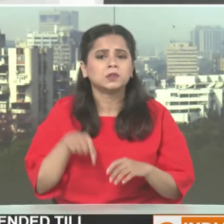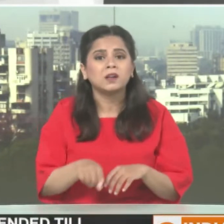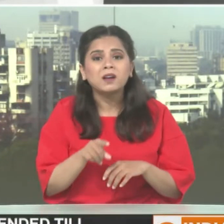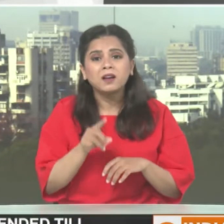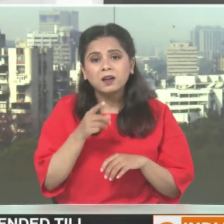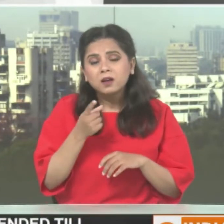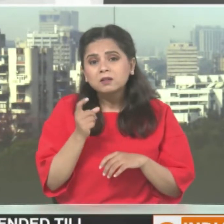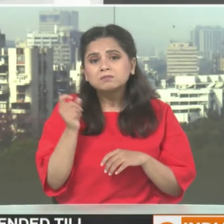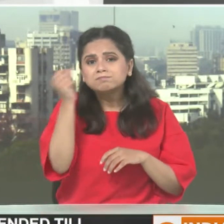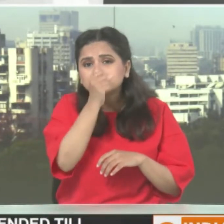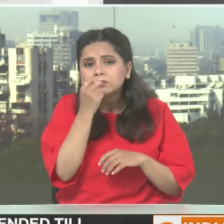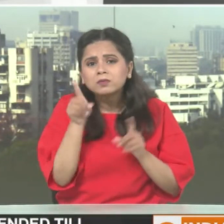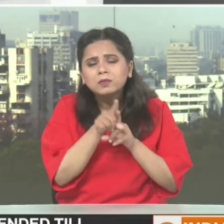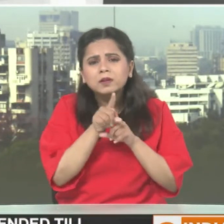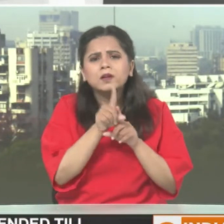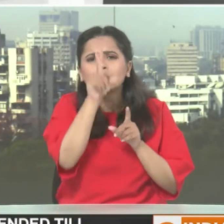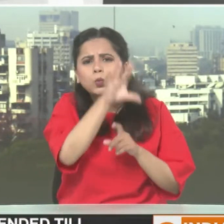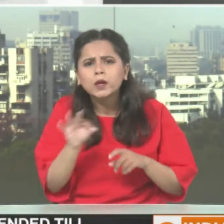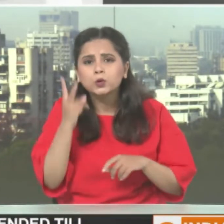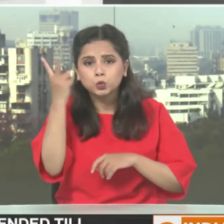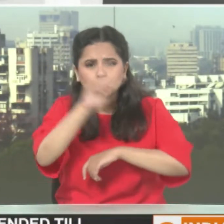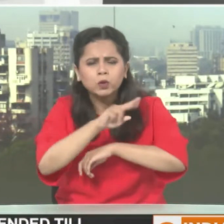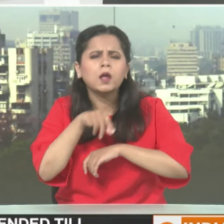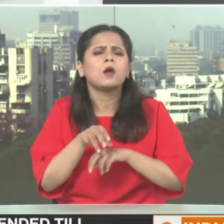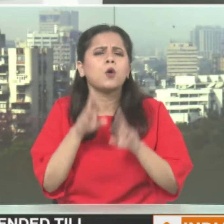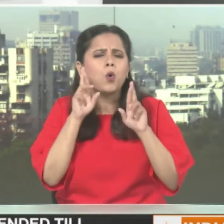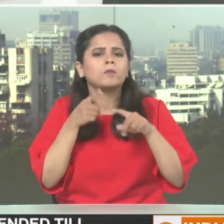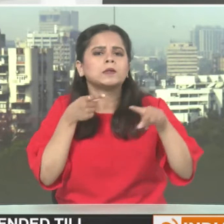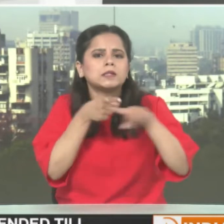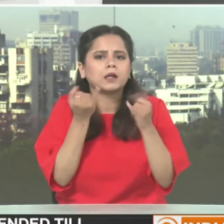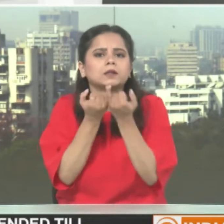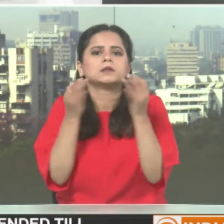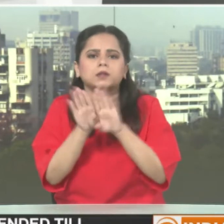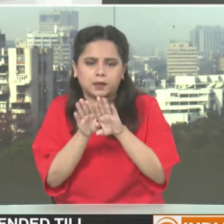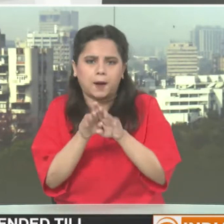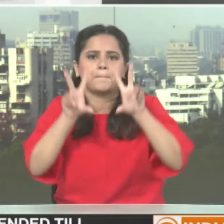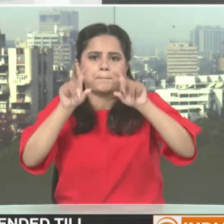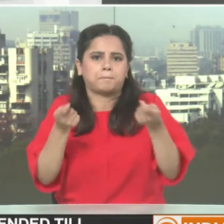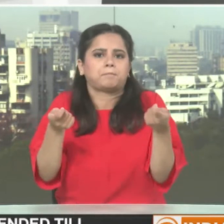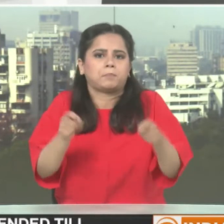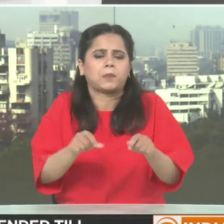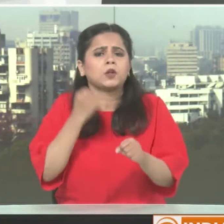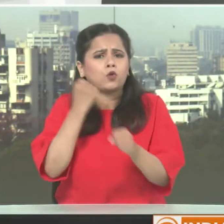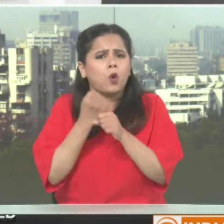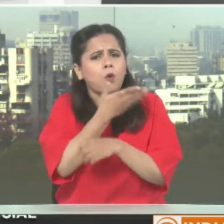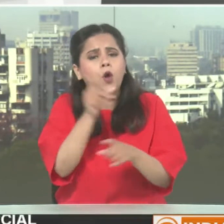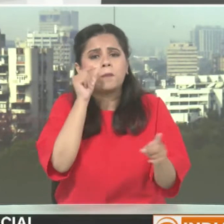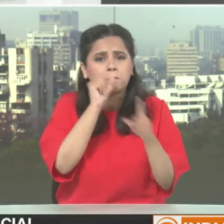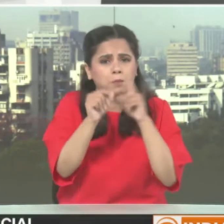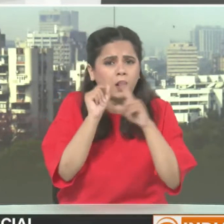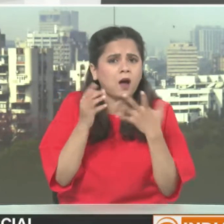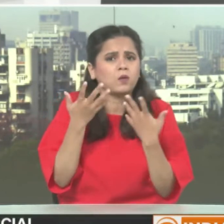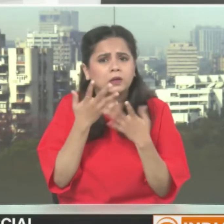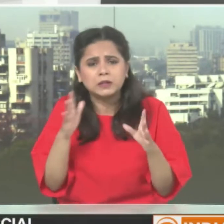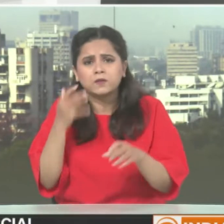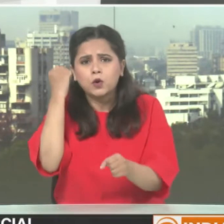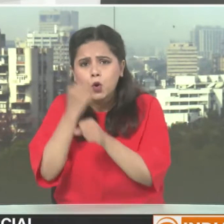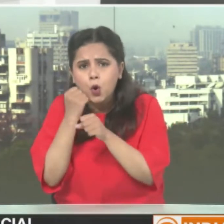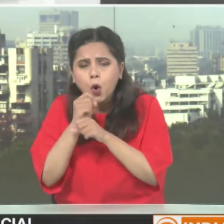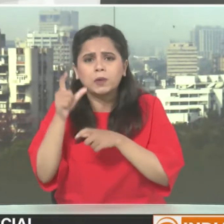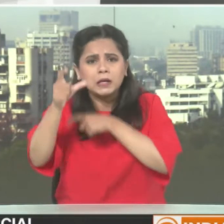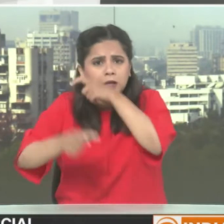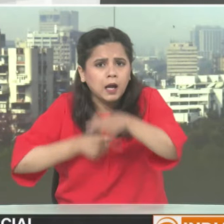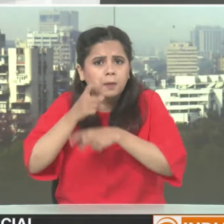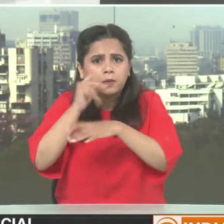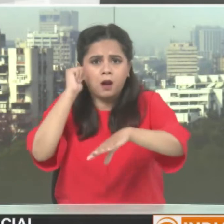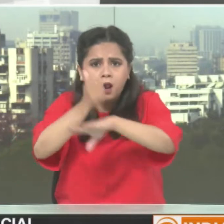lockdown will be implemented mostly on Saturdays and Sundays. All the government and the private offices, commercial